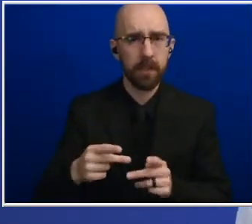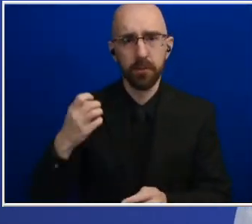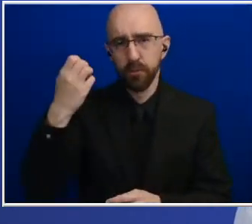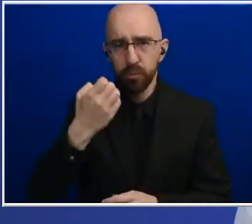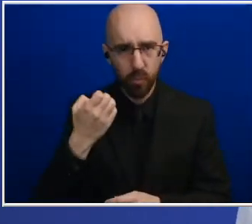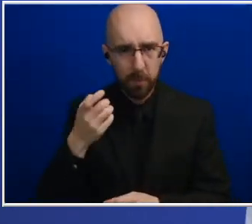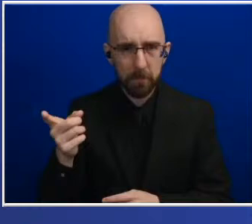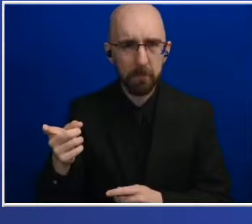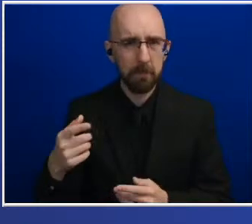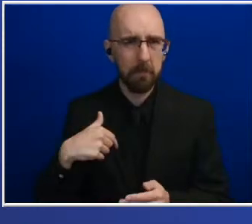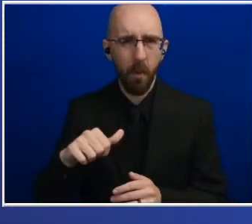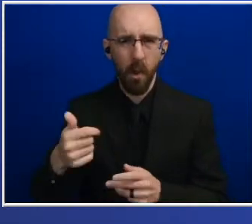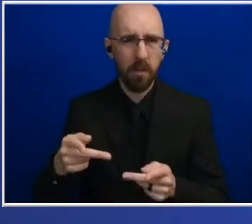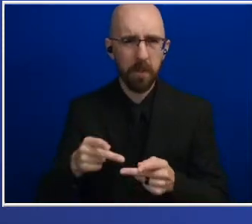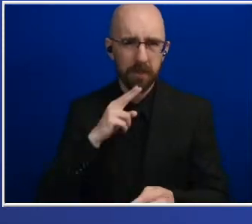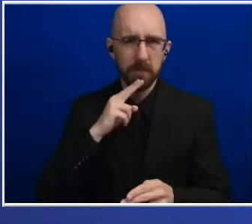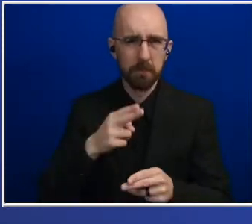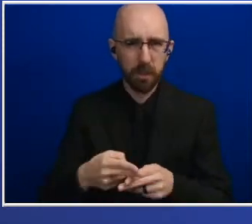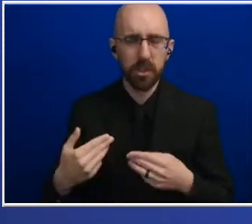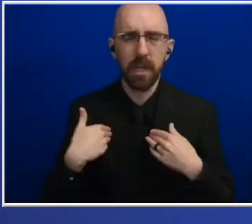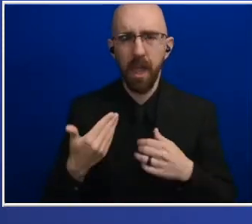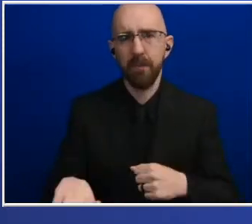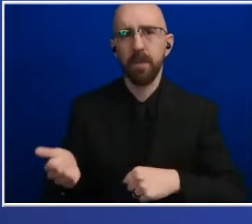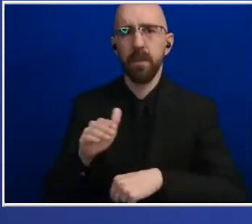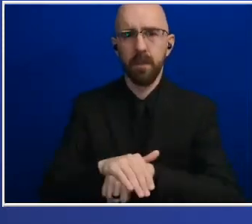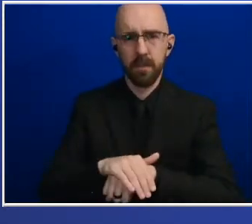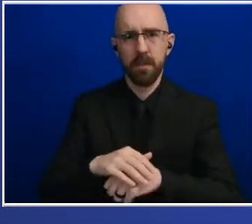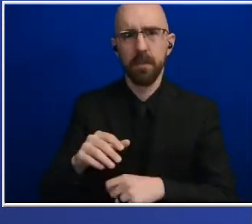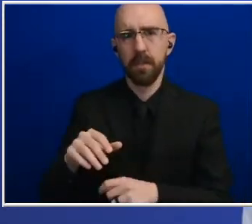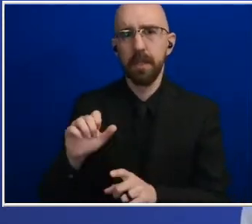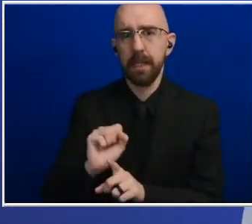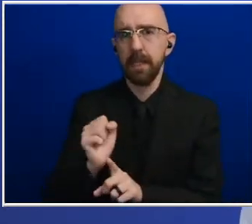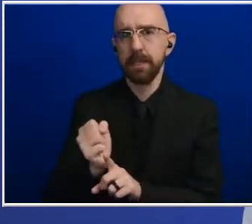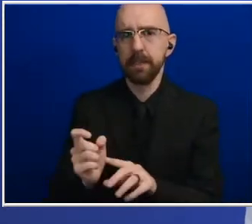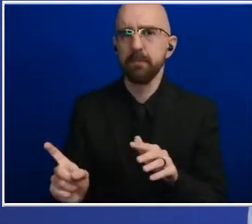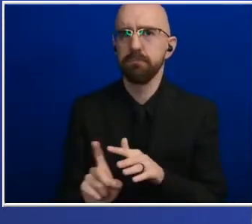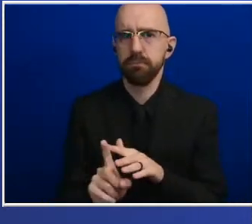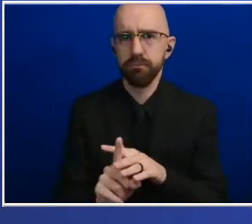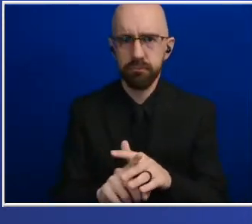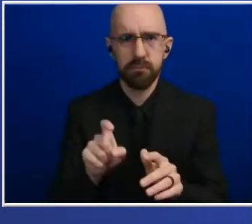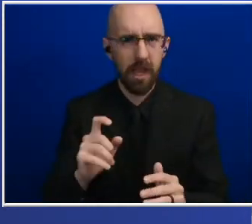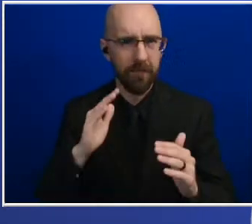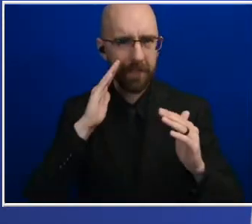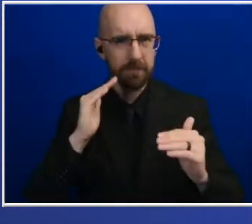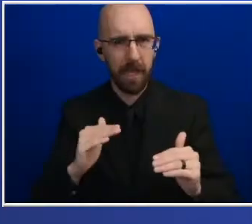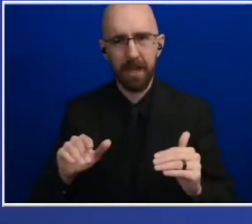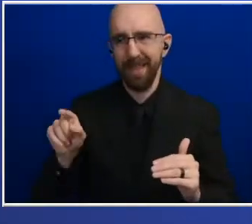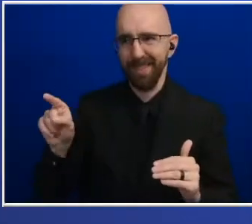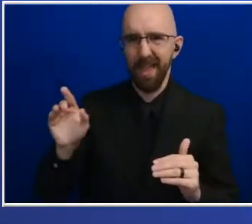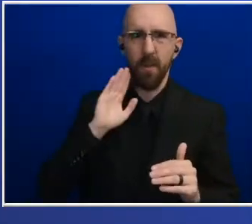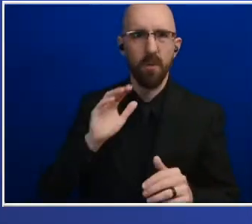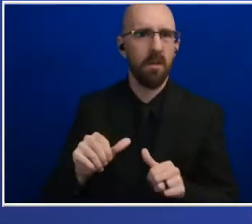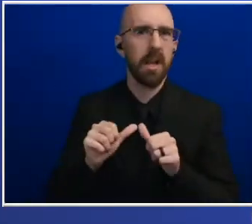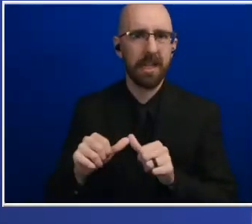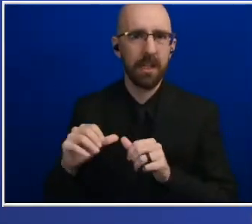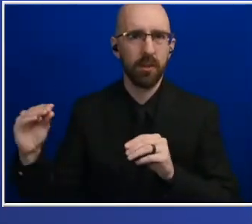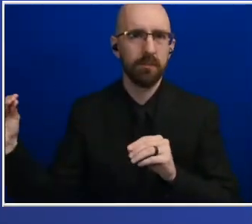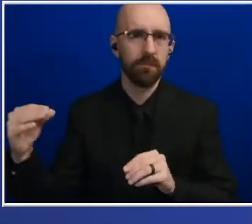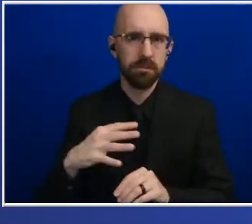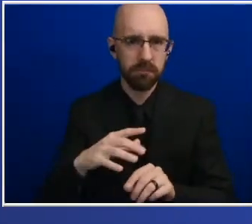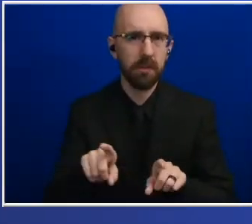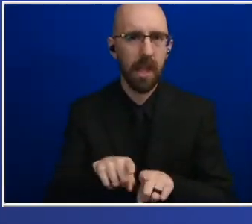are seeing an increase in a surge in cases as well. And we have to expect that that will continue as we continue to have